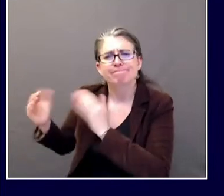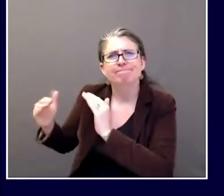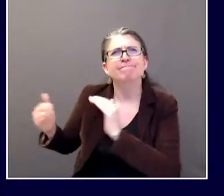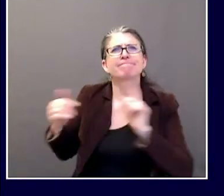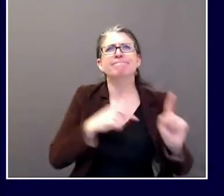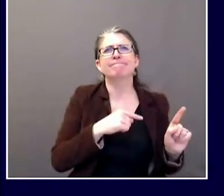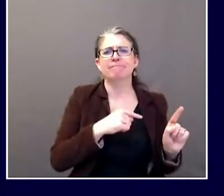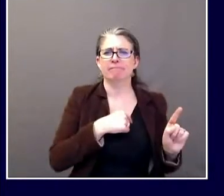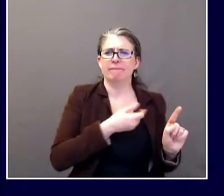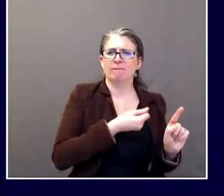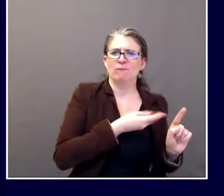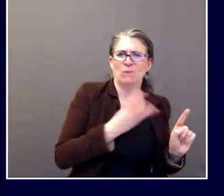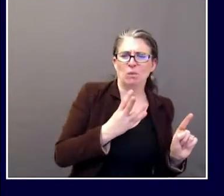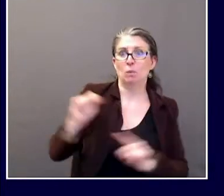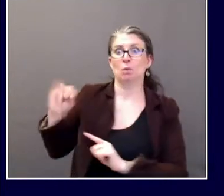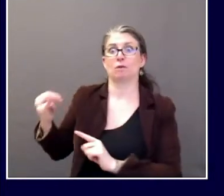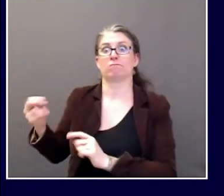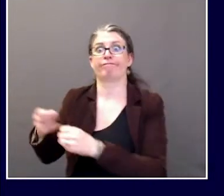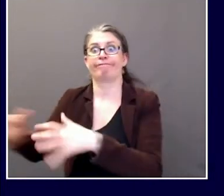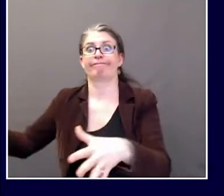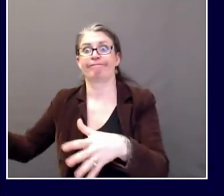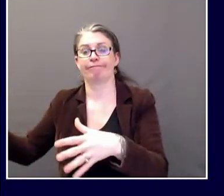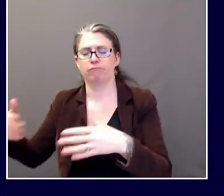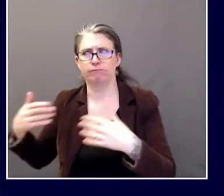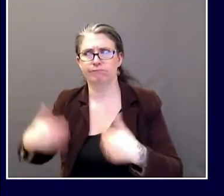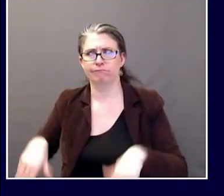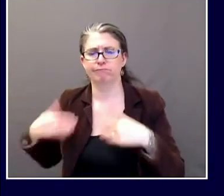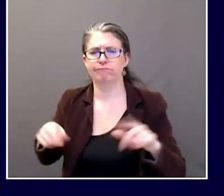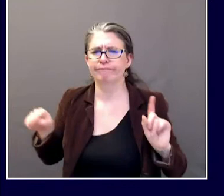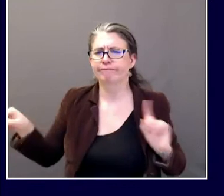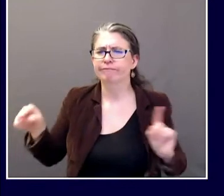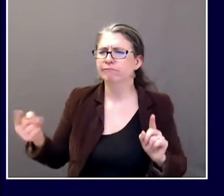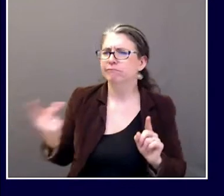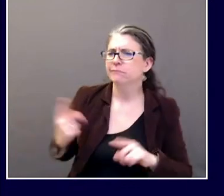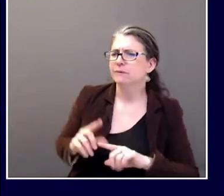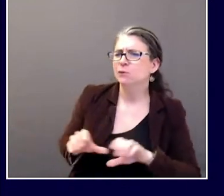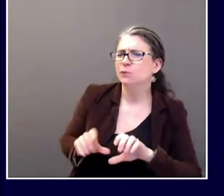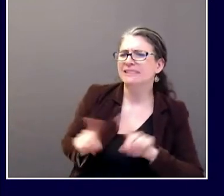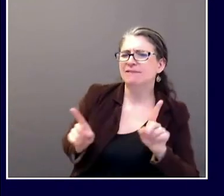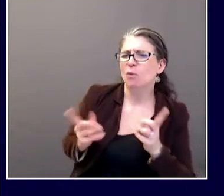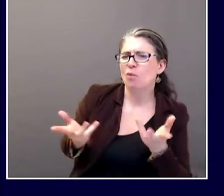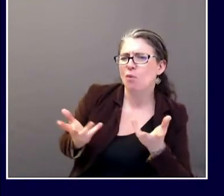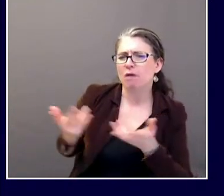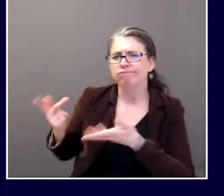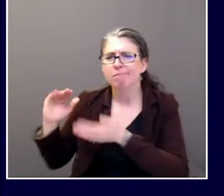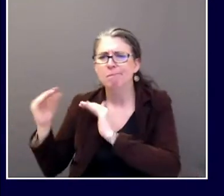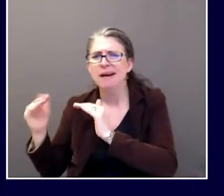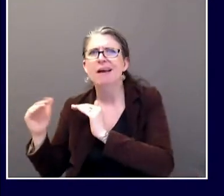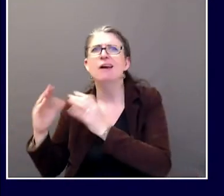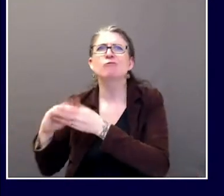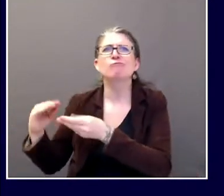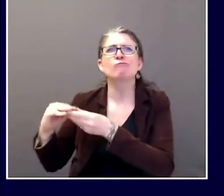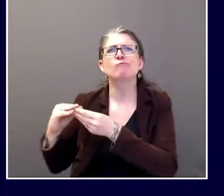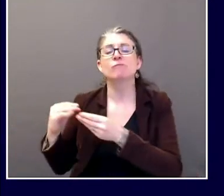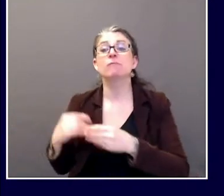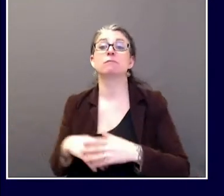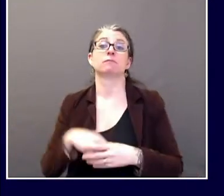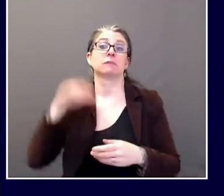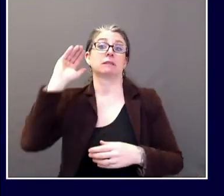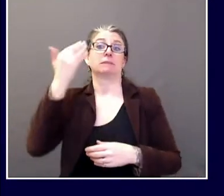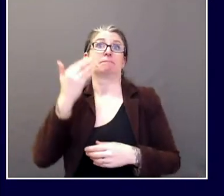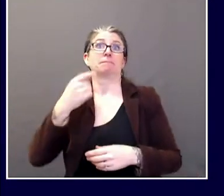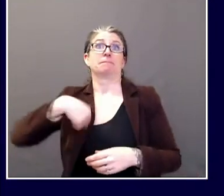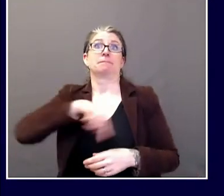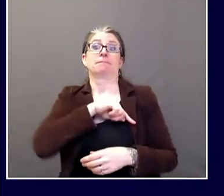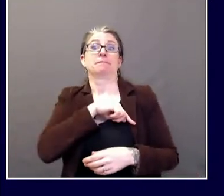steps, the administration took steps to move forward with community sports in recognition of the fact that although there have been